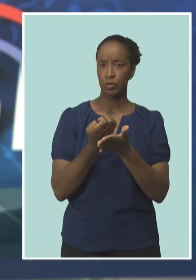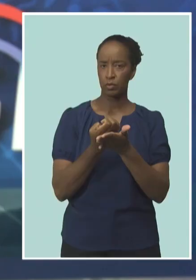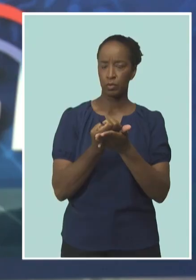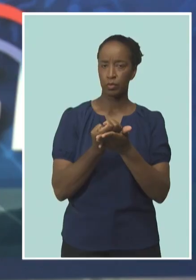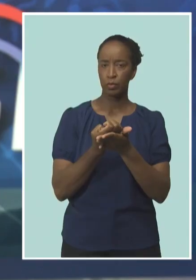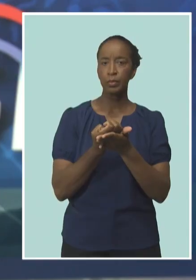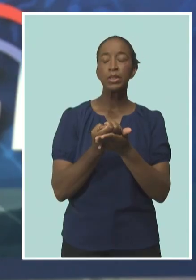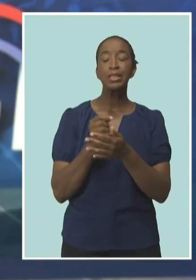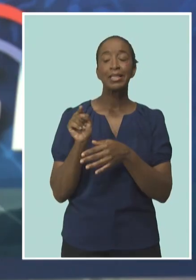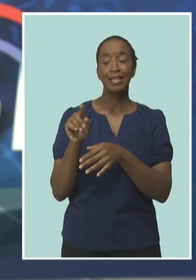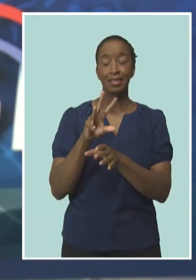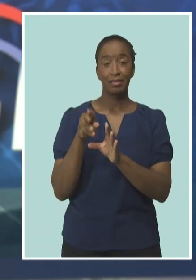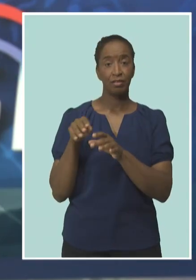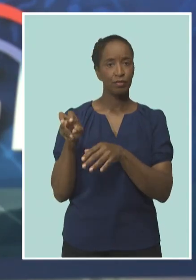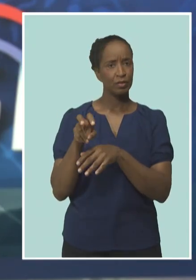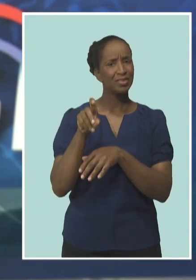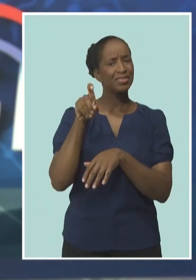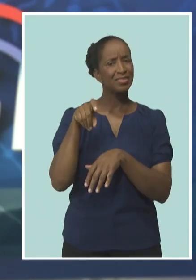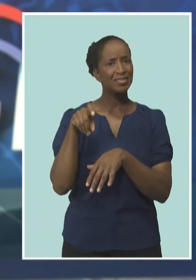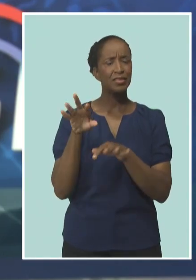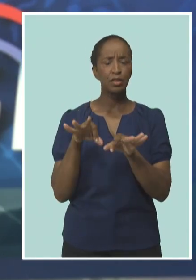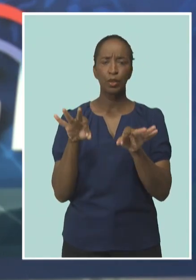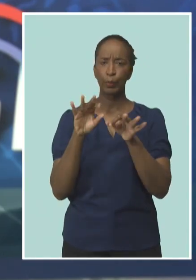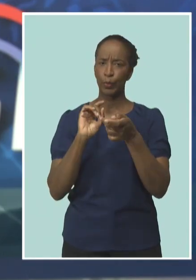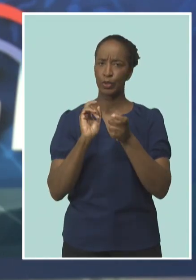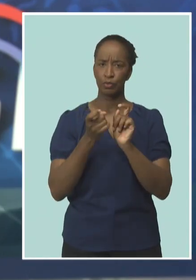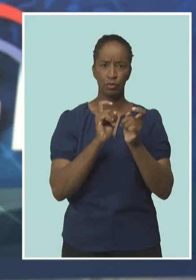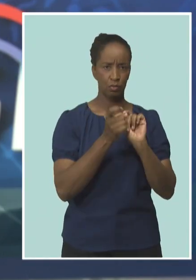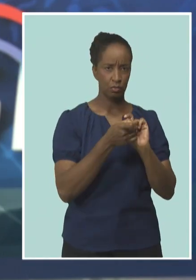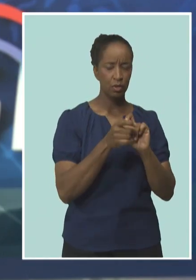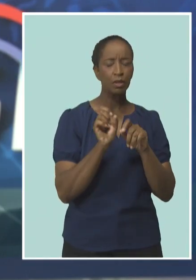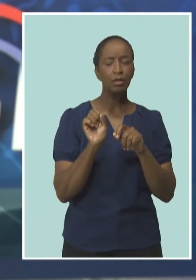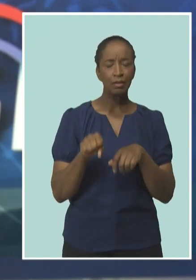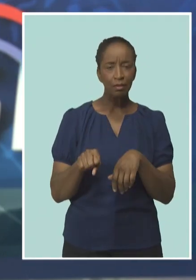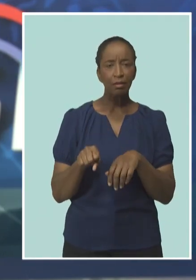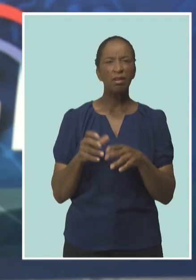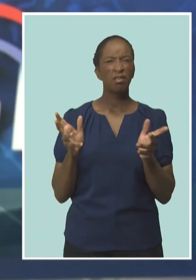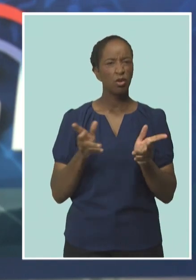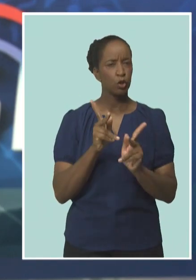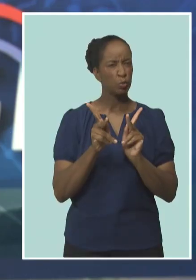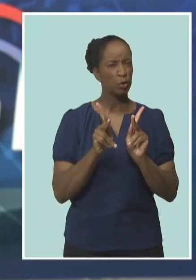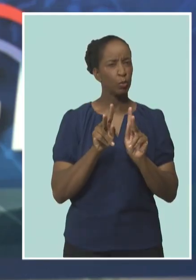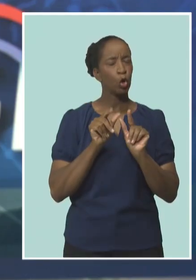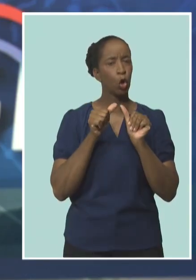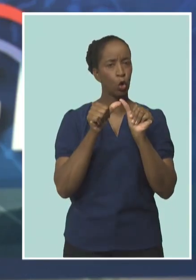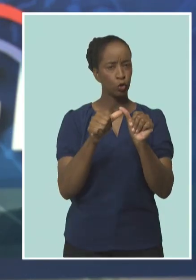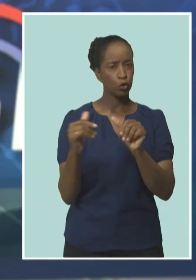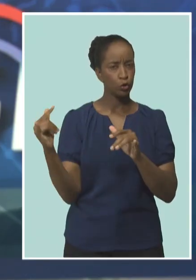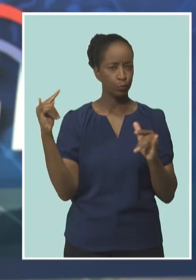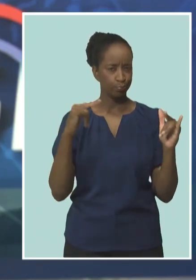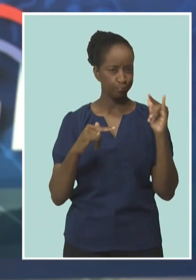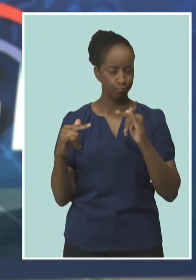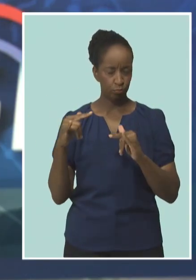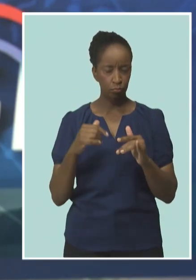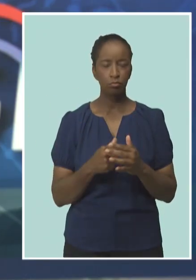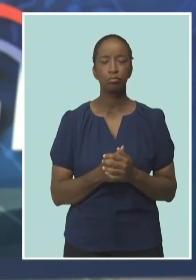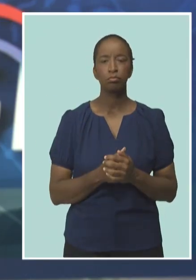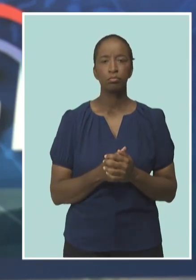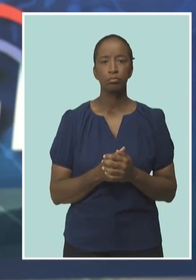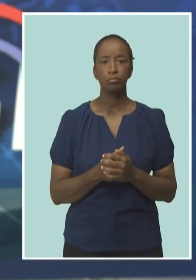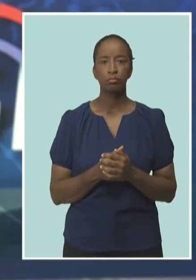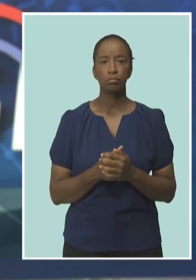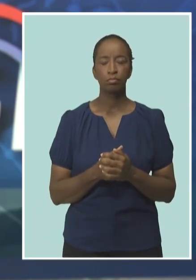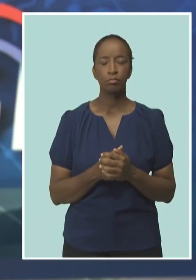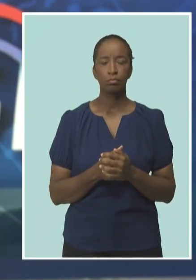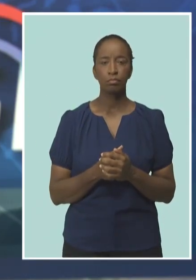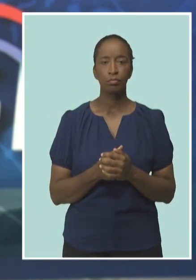leaders say urgent reforms are needed to protect its competitiveness. At the Barbados Hotel and Tourism Association's third quarterly